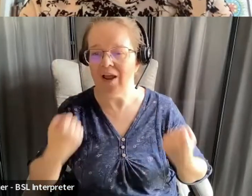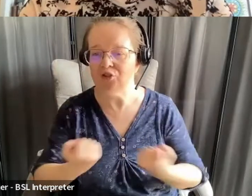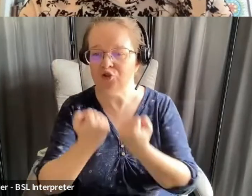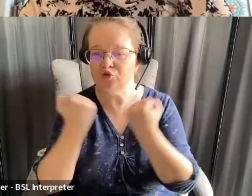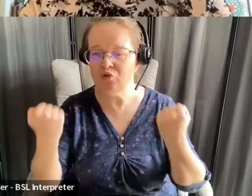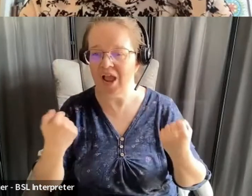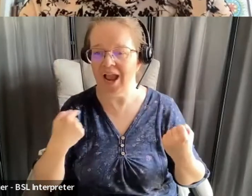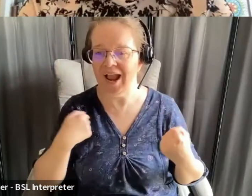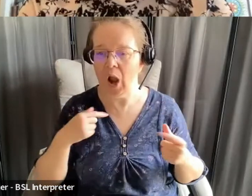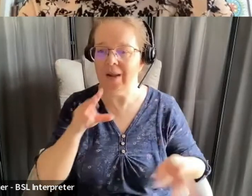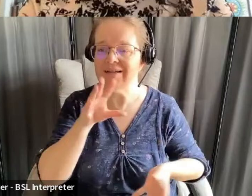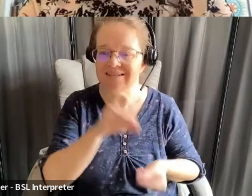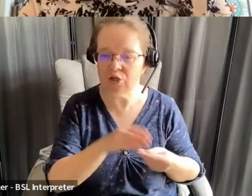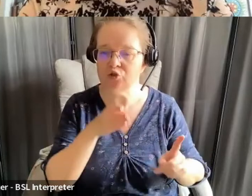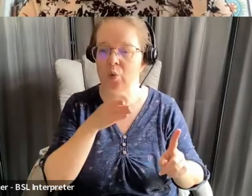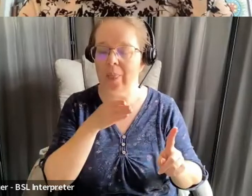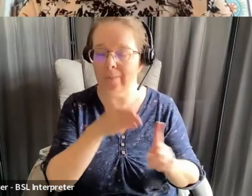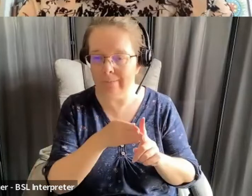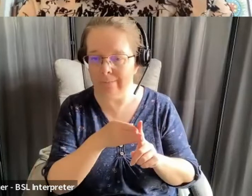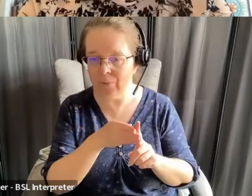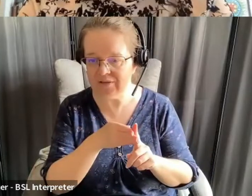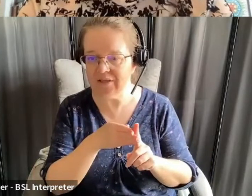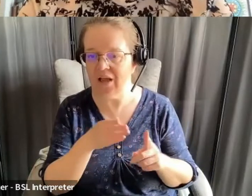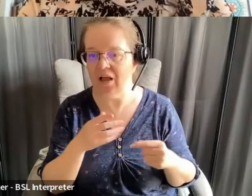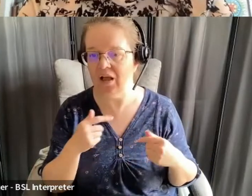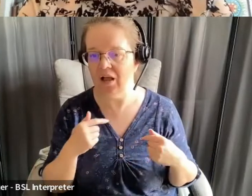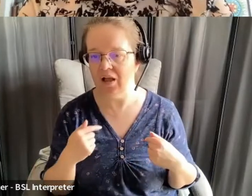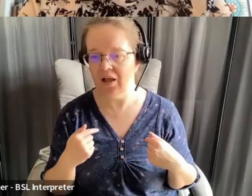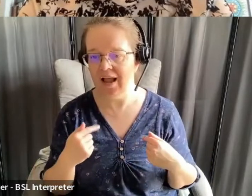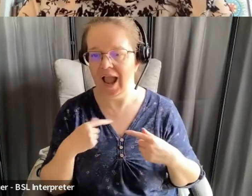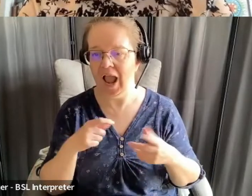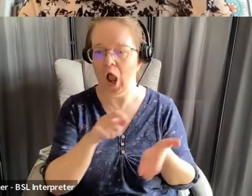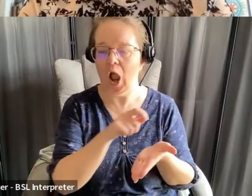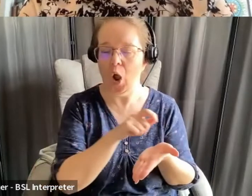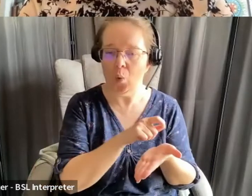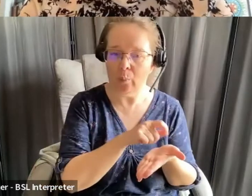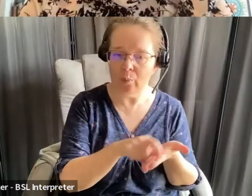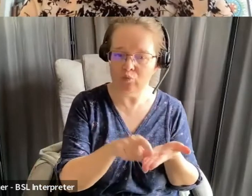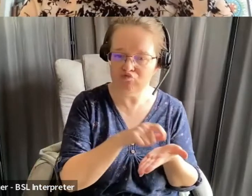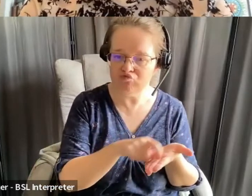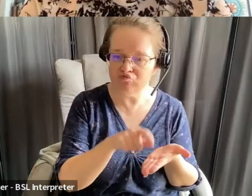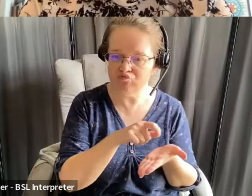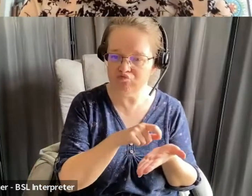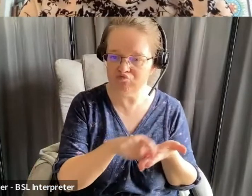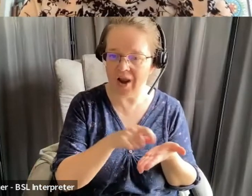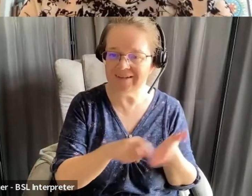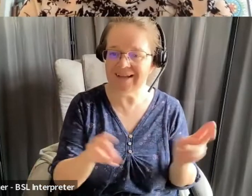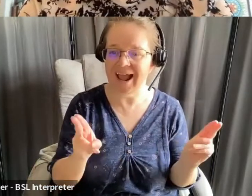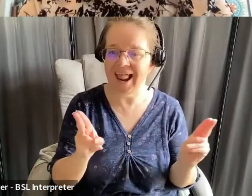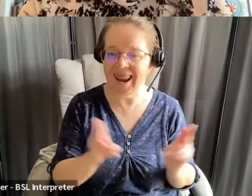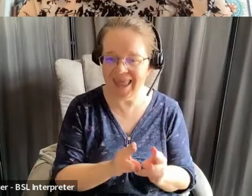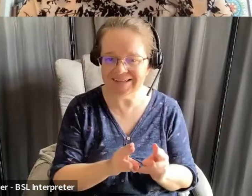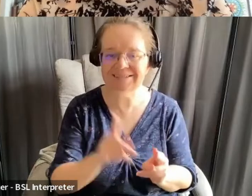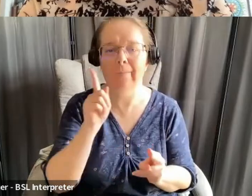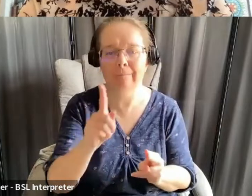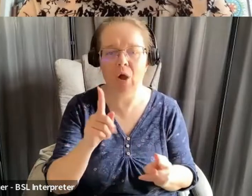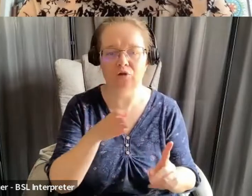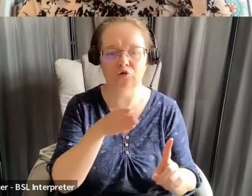is that I am more succinct, like Will, and get to the point. So I write less, but what I write is succinct.